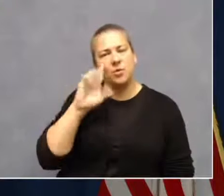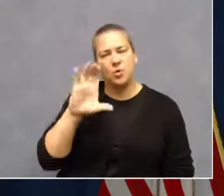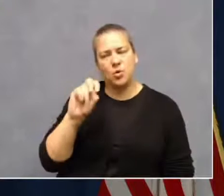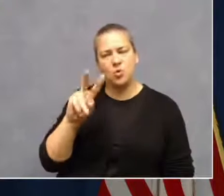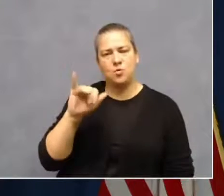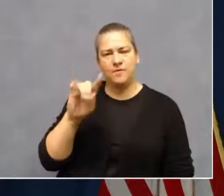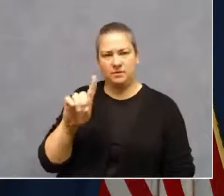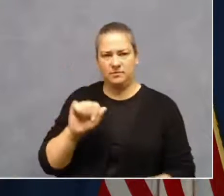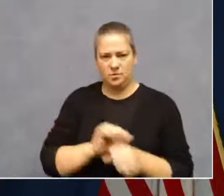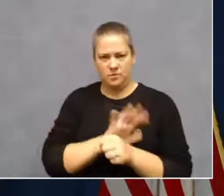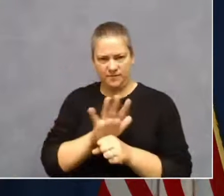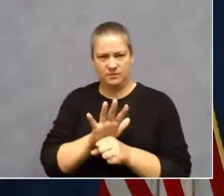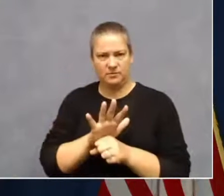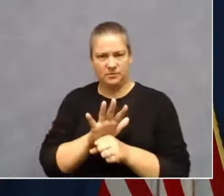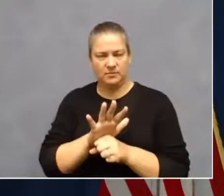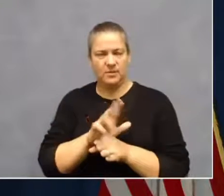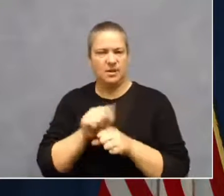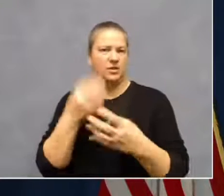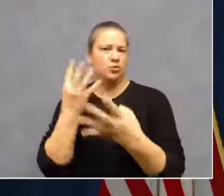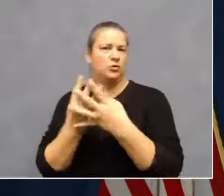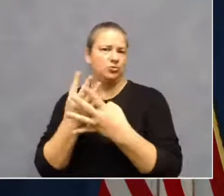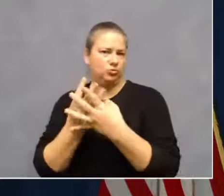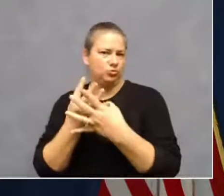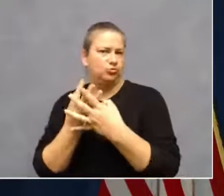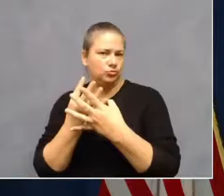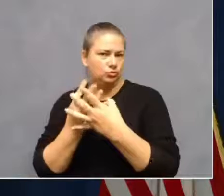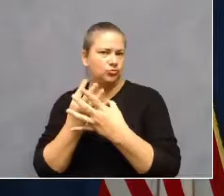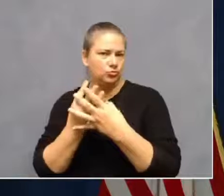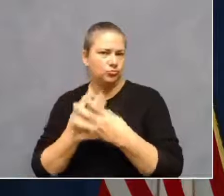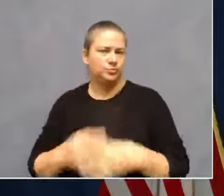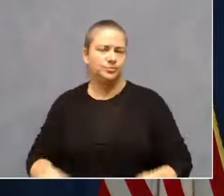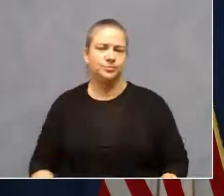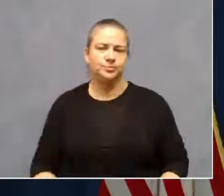and our state correctional institutions.